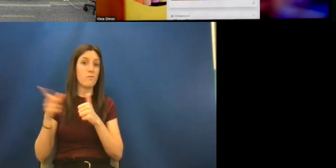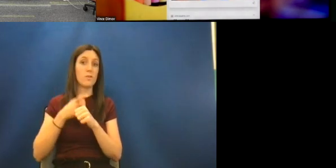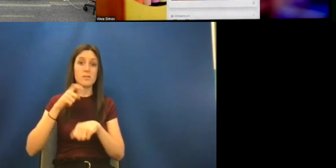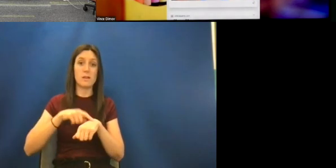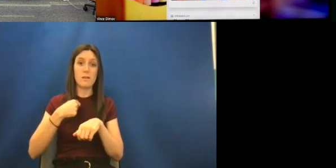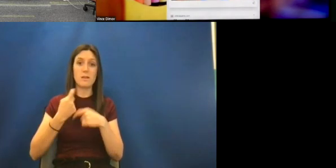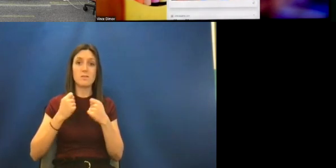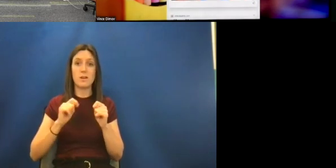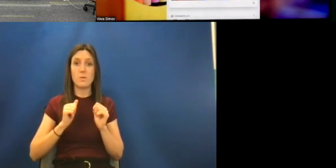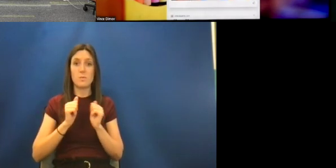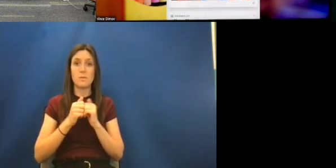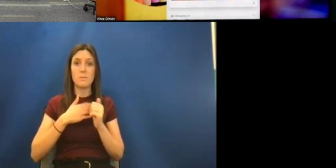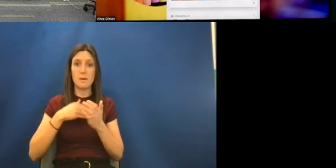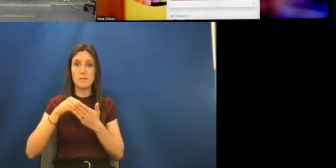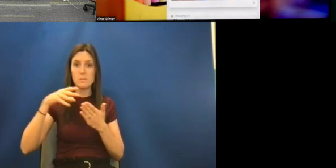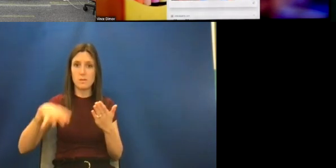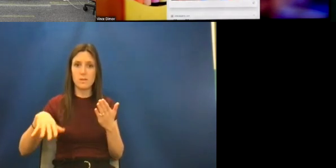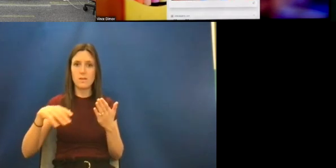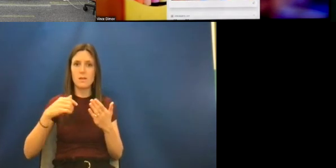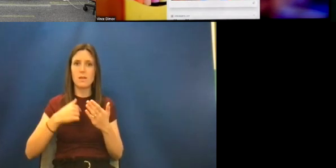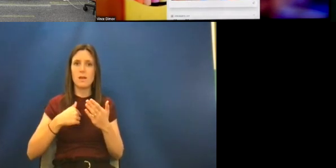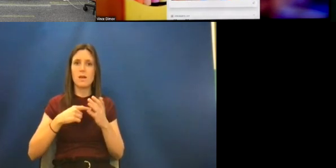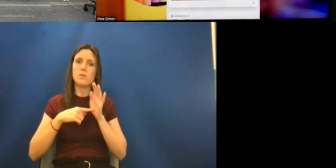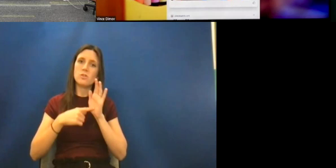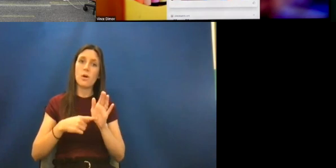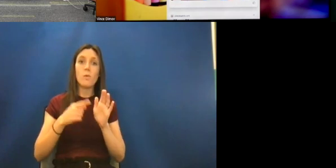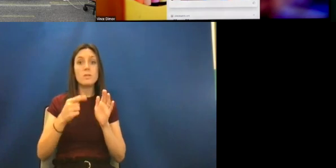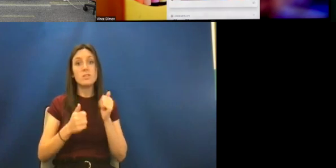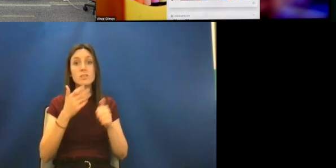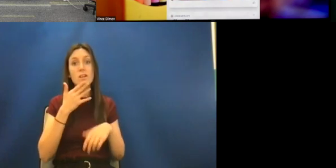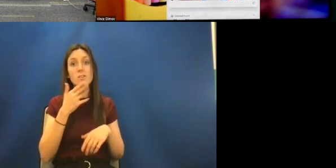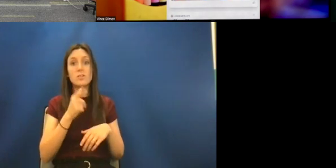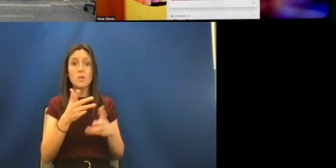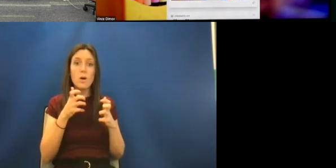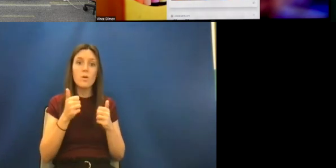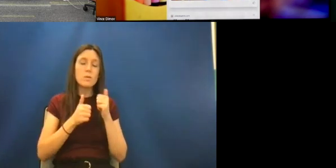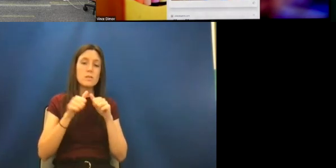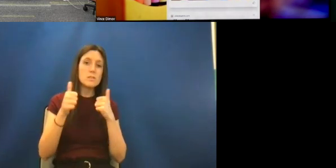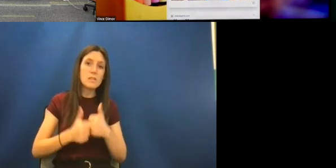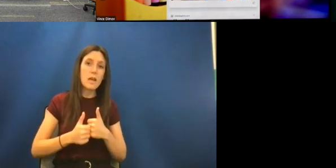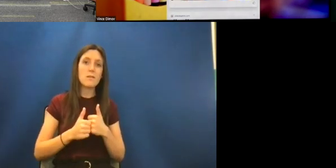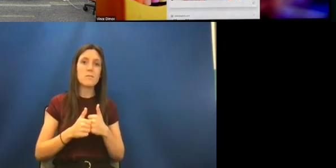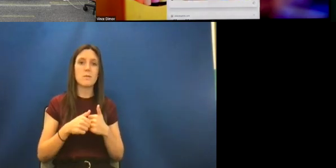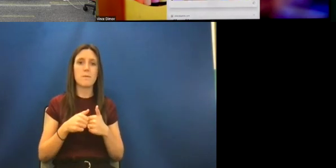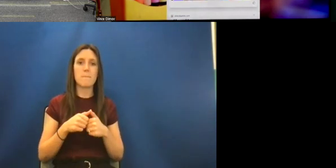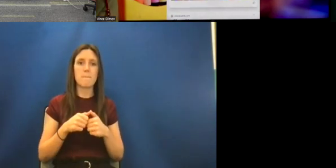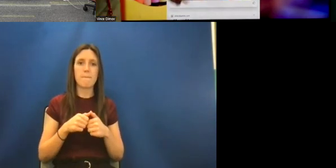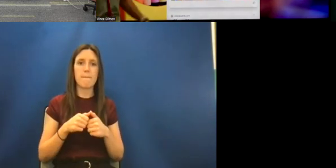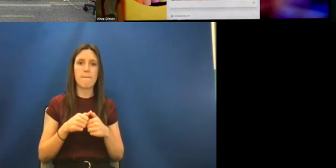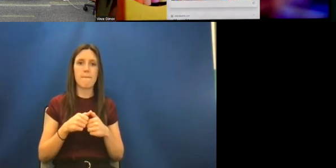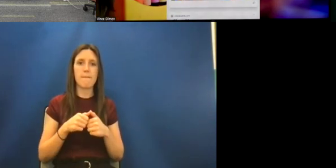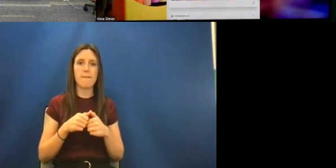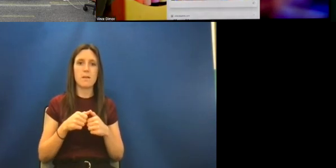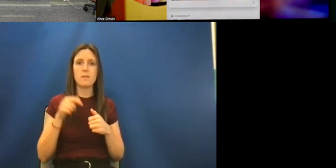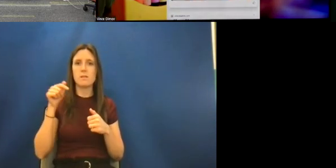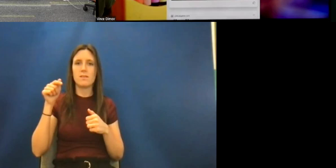student, but I was like, let's try it out. And I just walked through it with her, and I let her like pick what color she wanted and what shape she wanted for the different parts of the word web. And every time, this